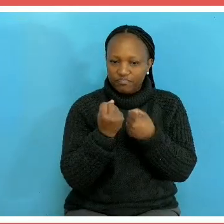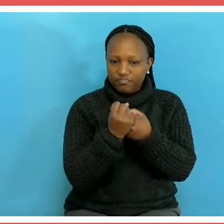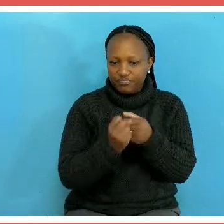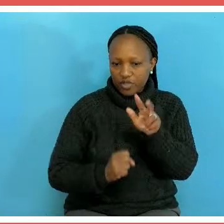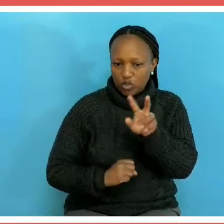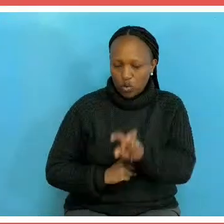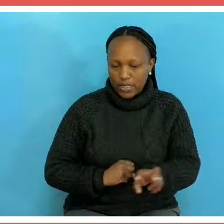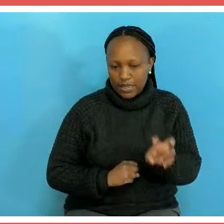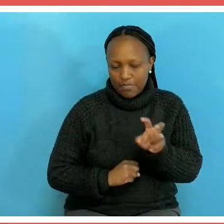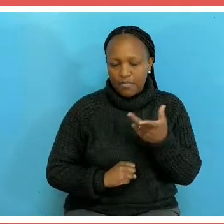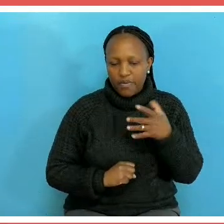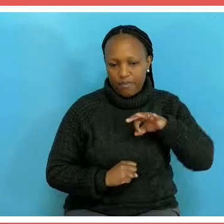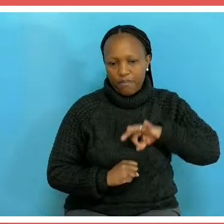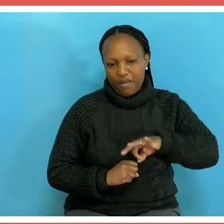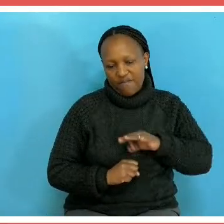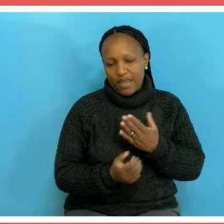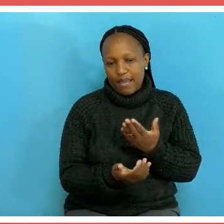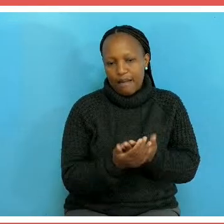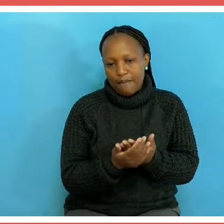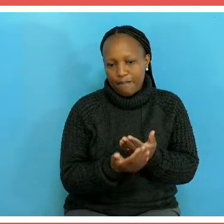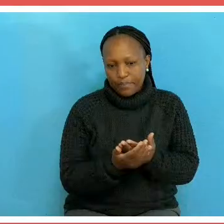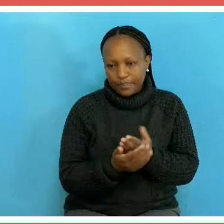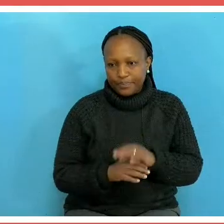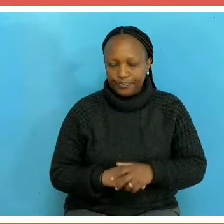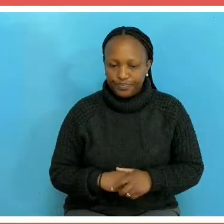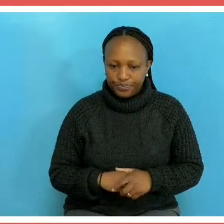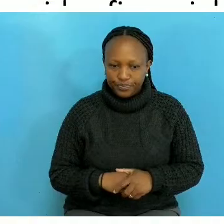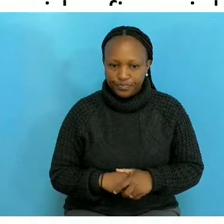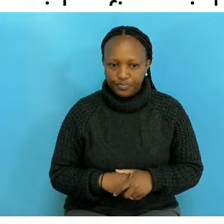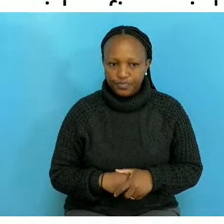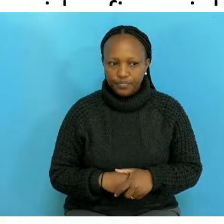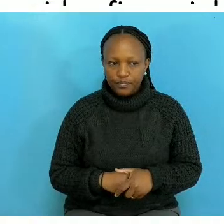also benefit within the value chain.